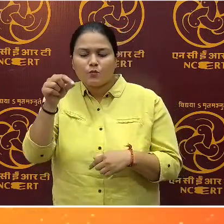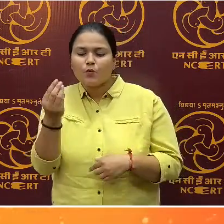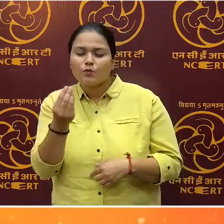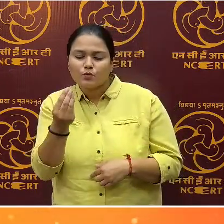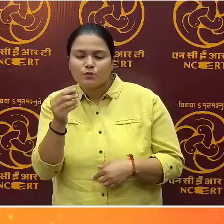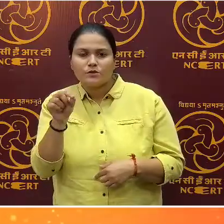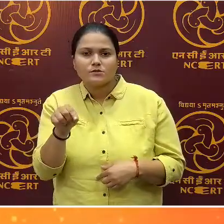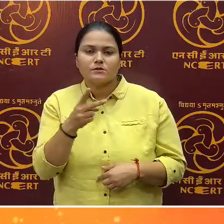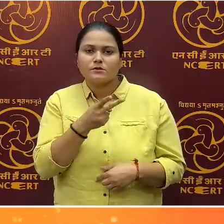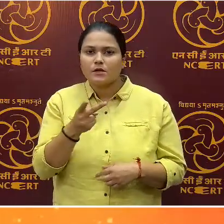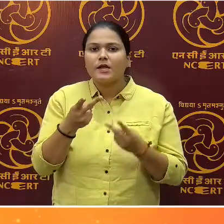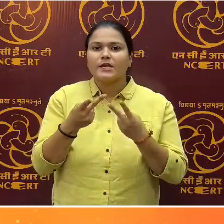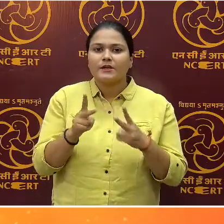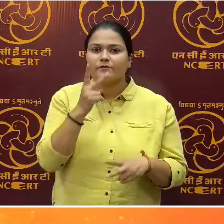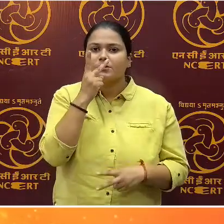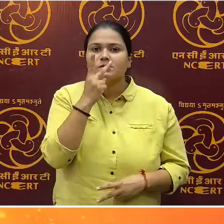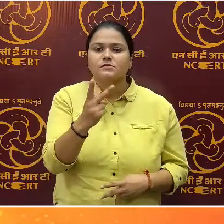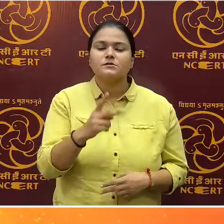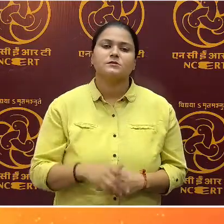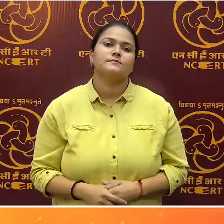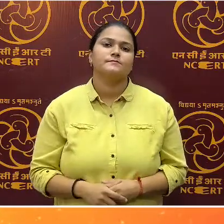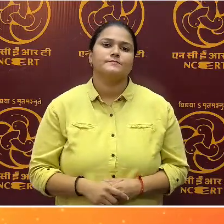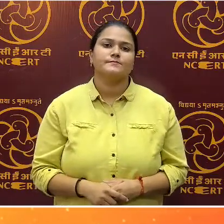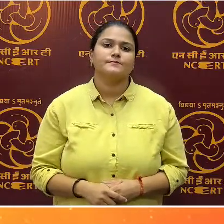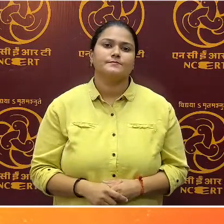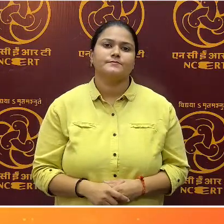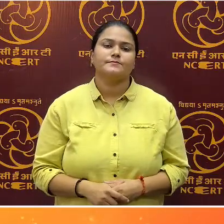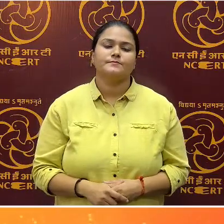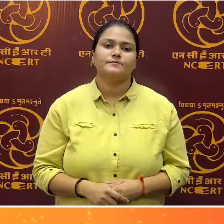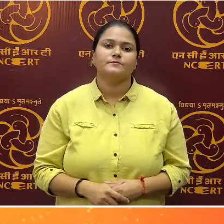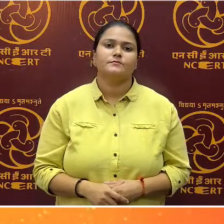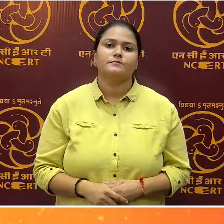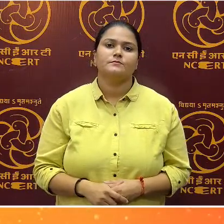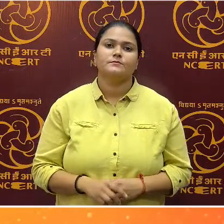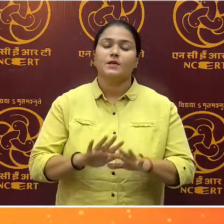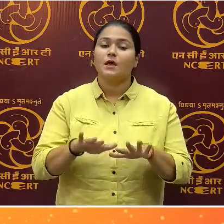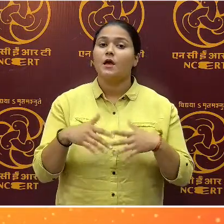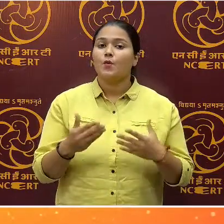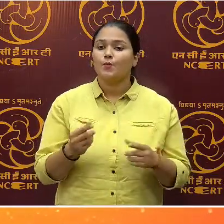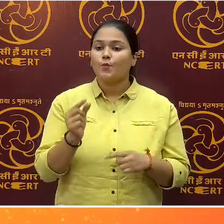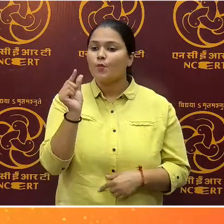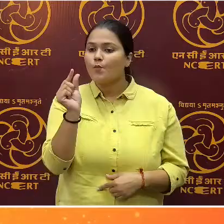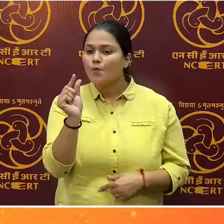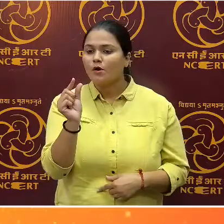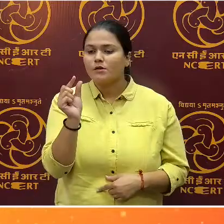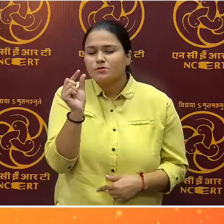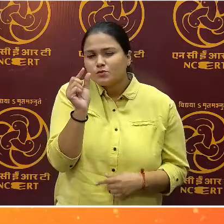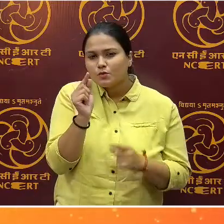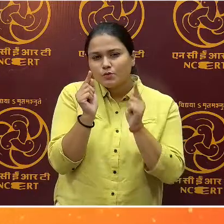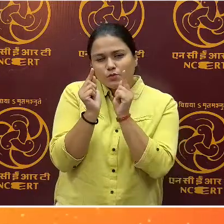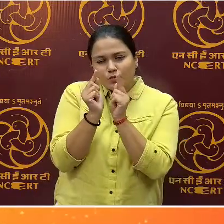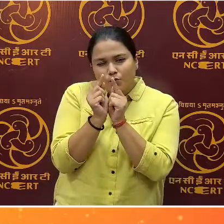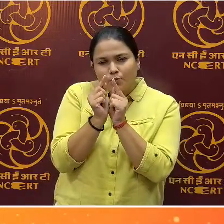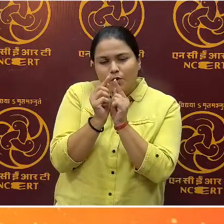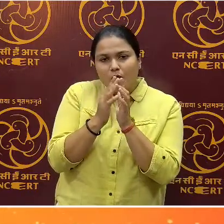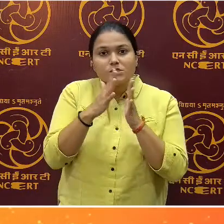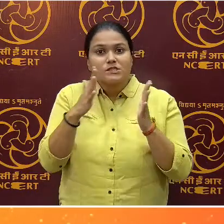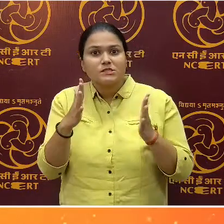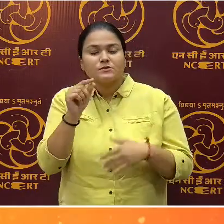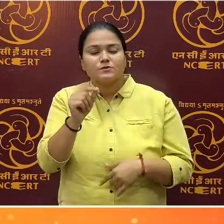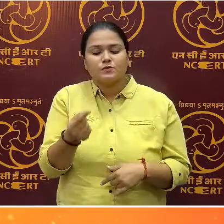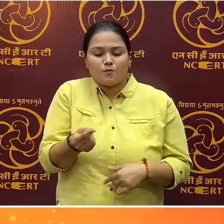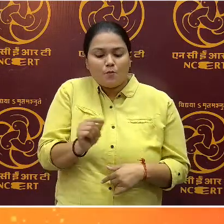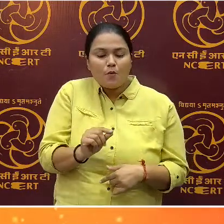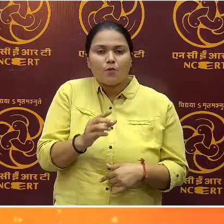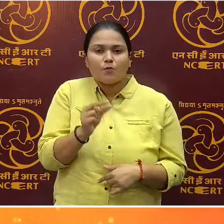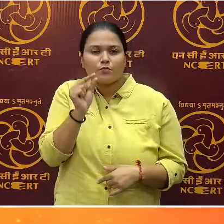these two. The difference lies in their concentration, that how much amount of solute I have taken. Okay. Okay.